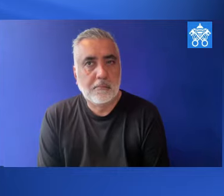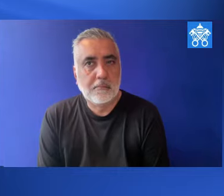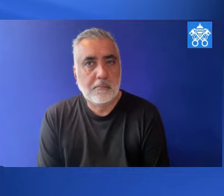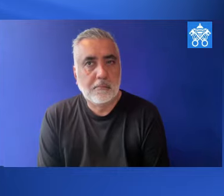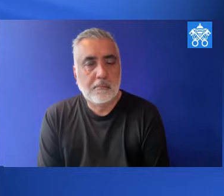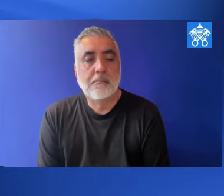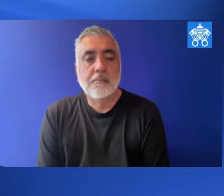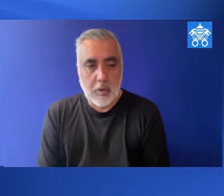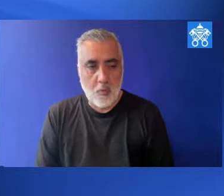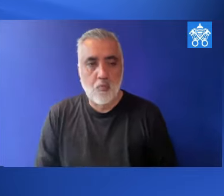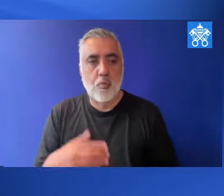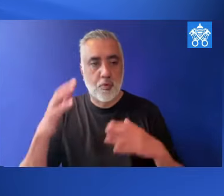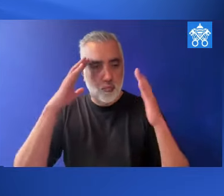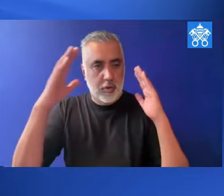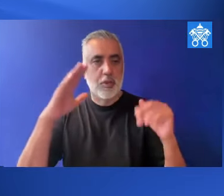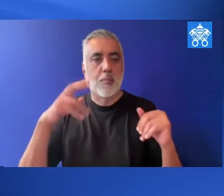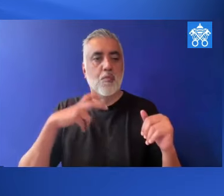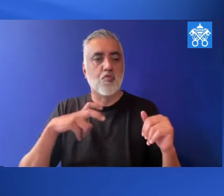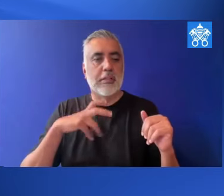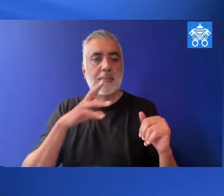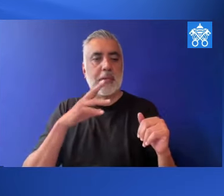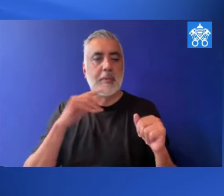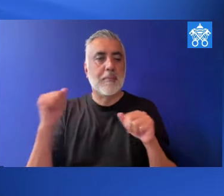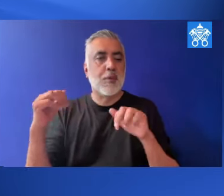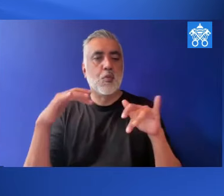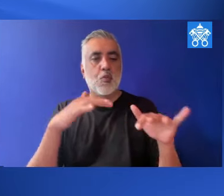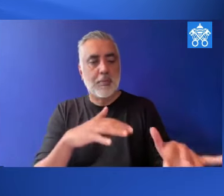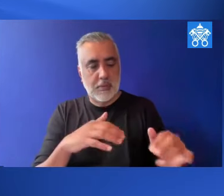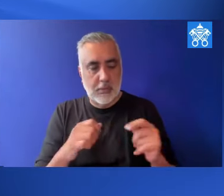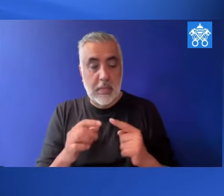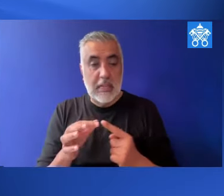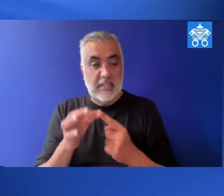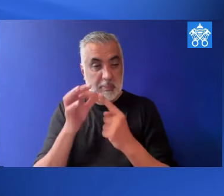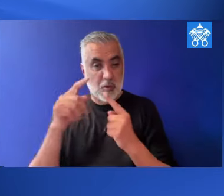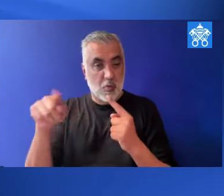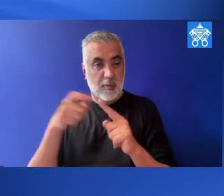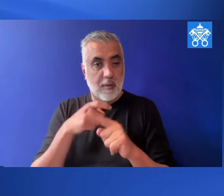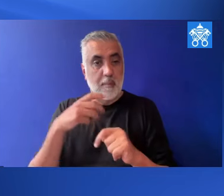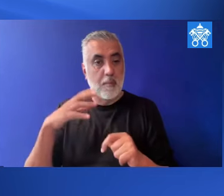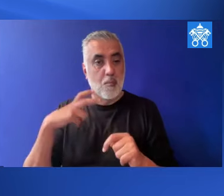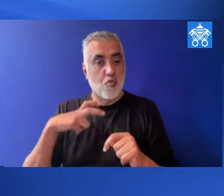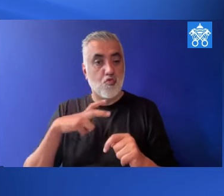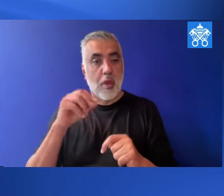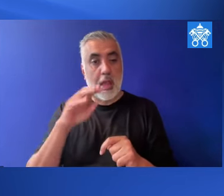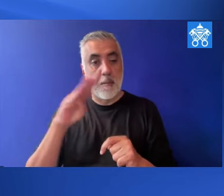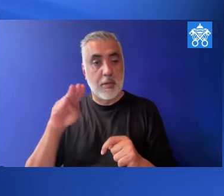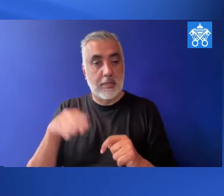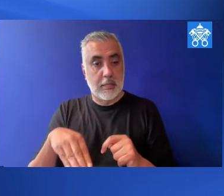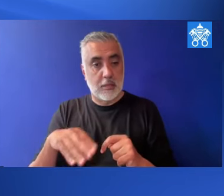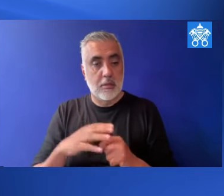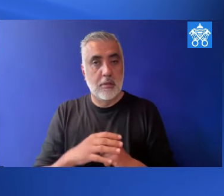I warmly greet the Portuguese-speaking pilgrims, especially those from Portugal and Brazil.